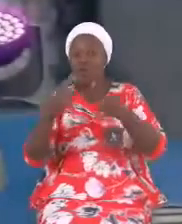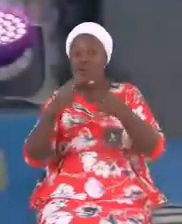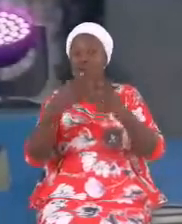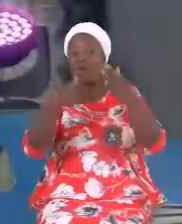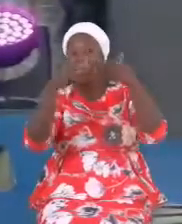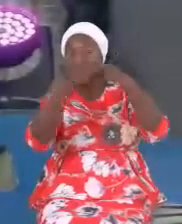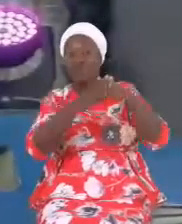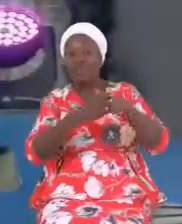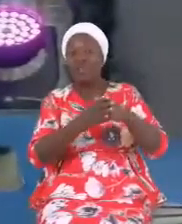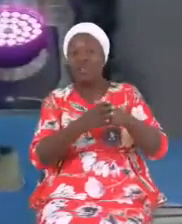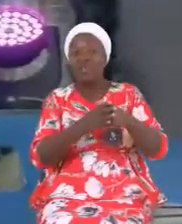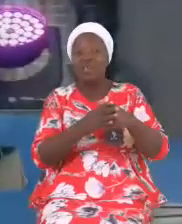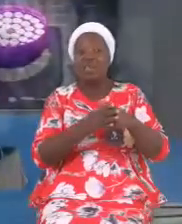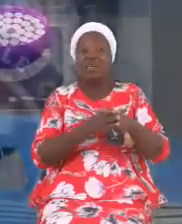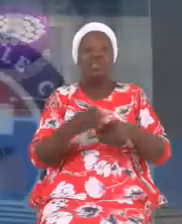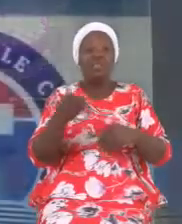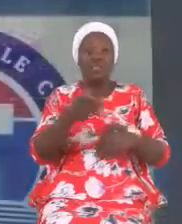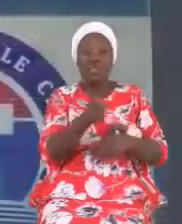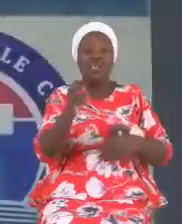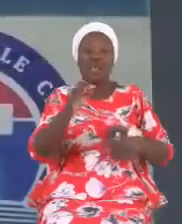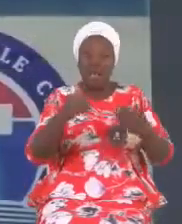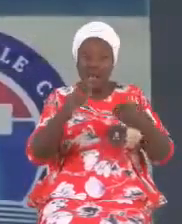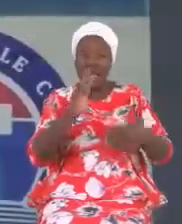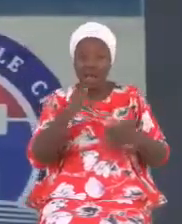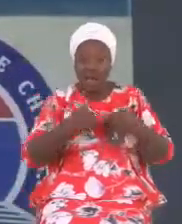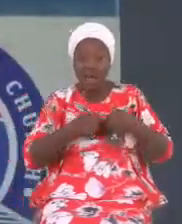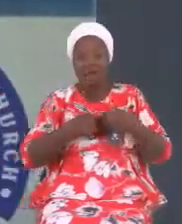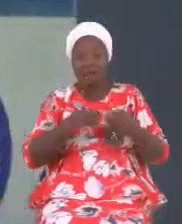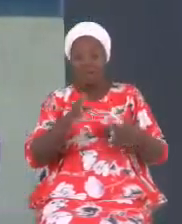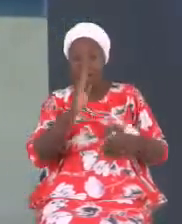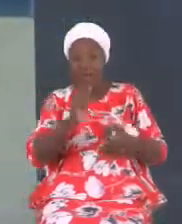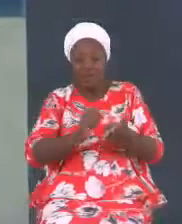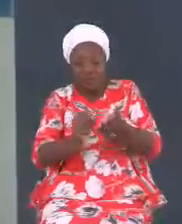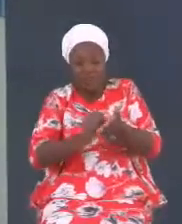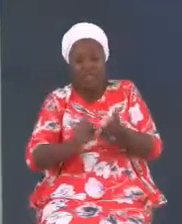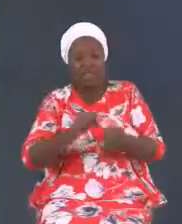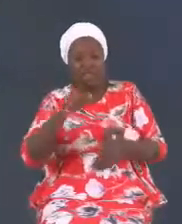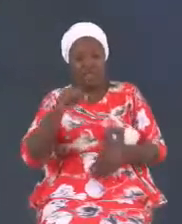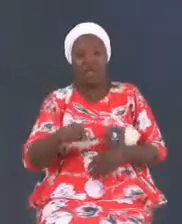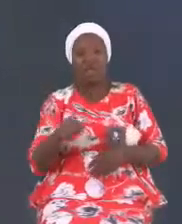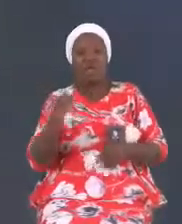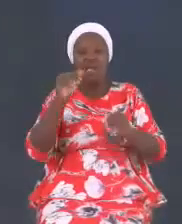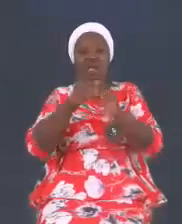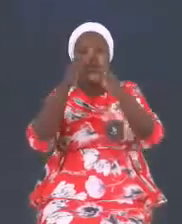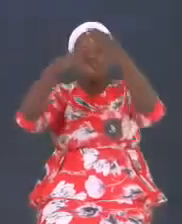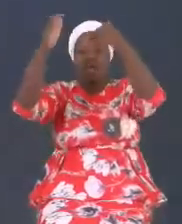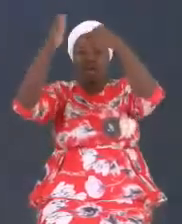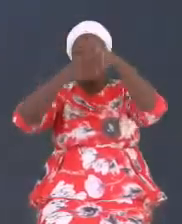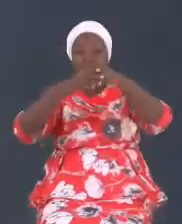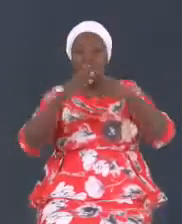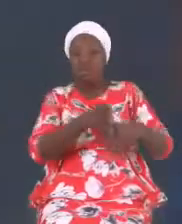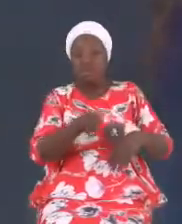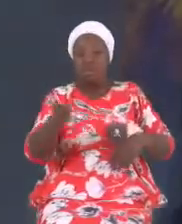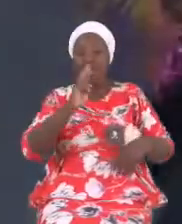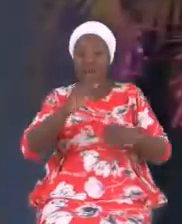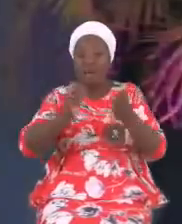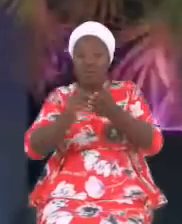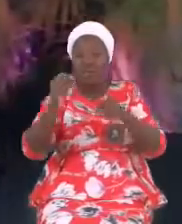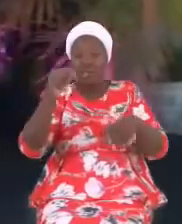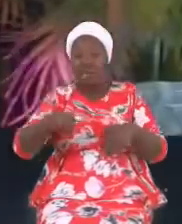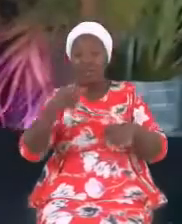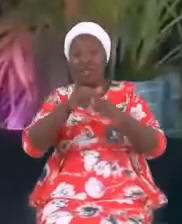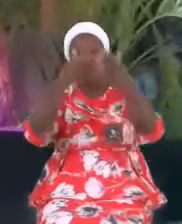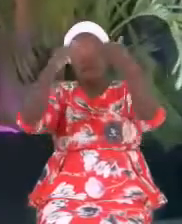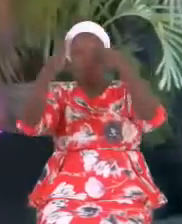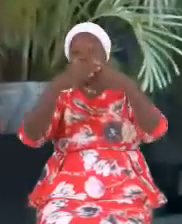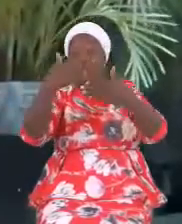are pre-registered. They are pre-reaching. They're reaching in heaven before they leave